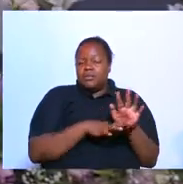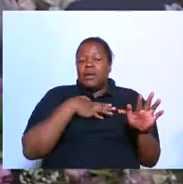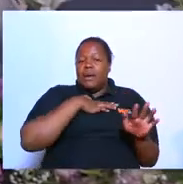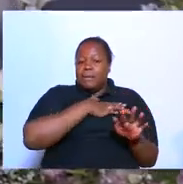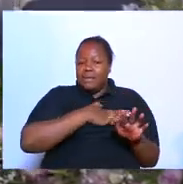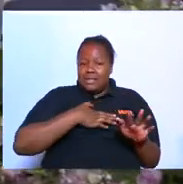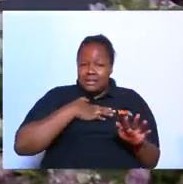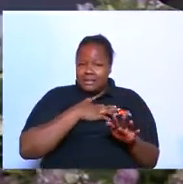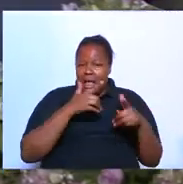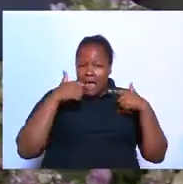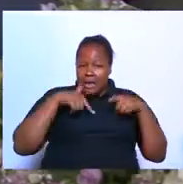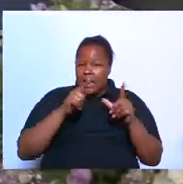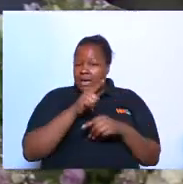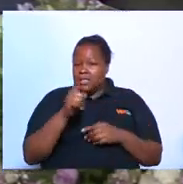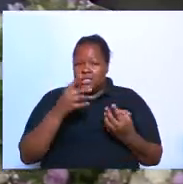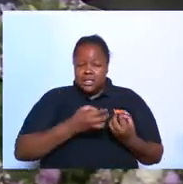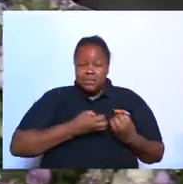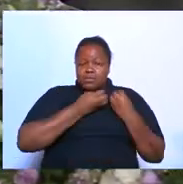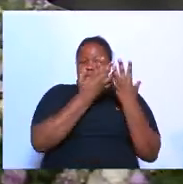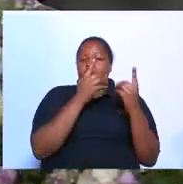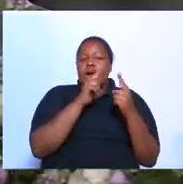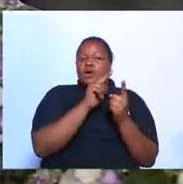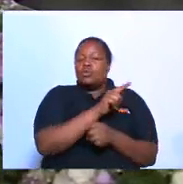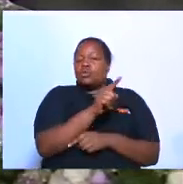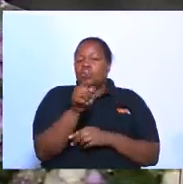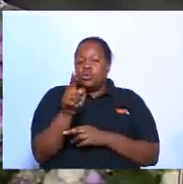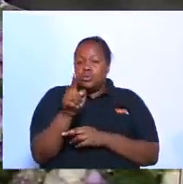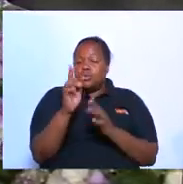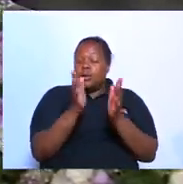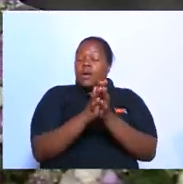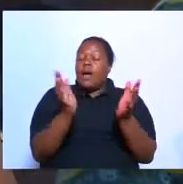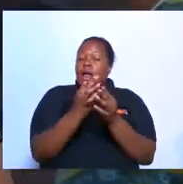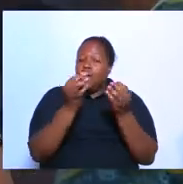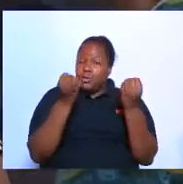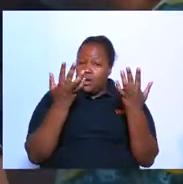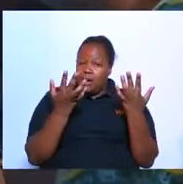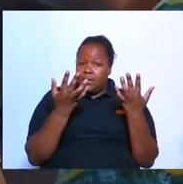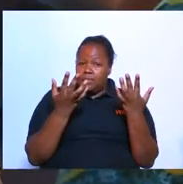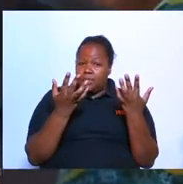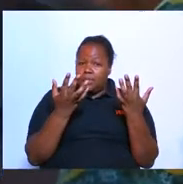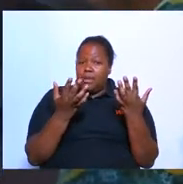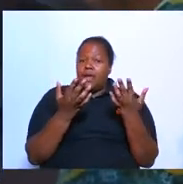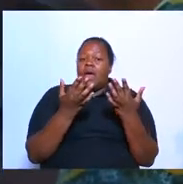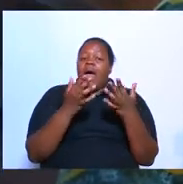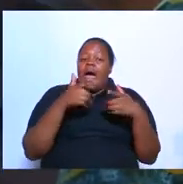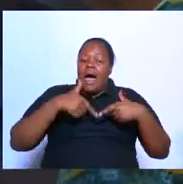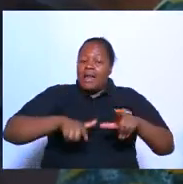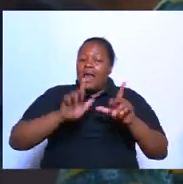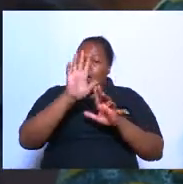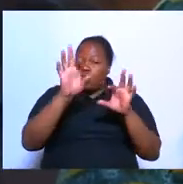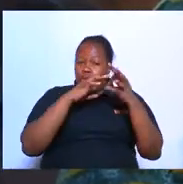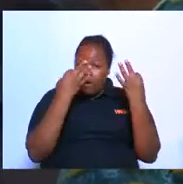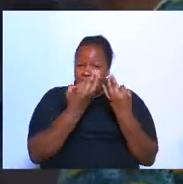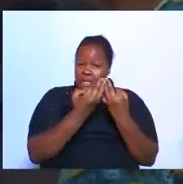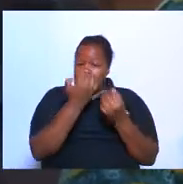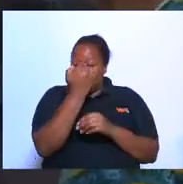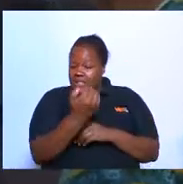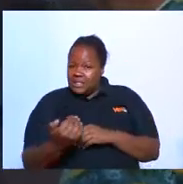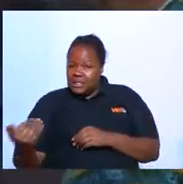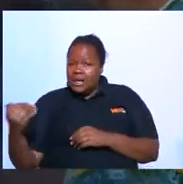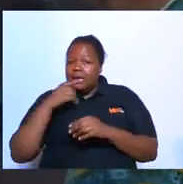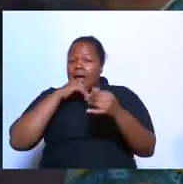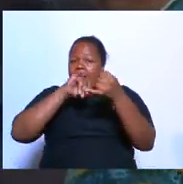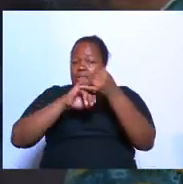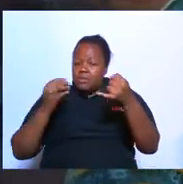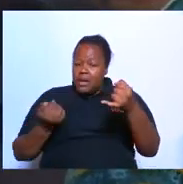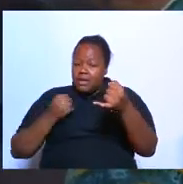let them open up to you Hallelujah allow your family your children your wife your husband